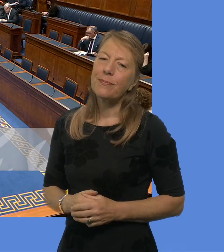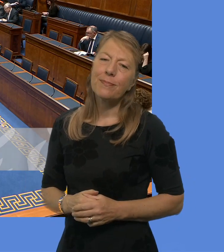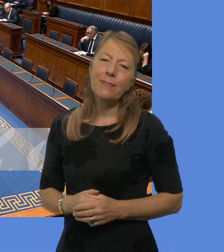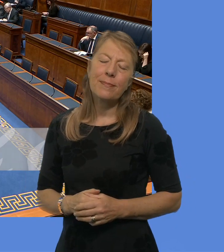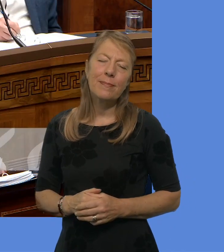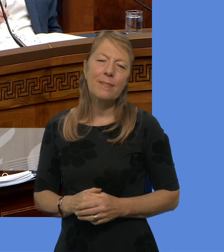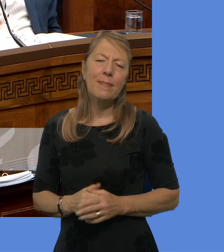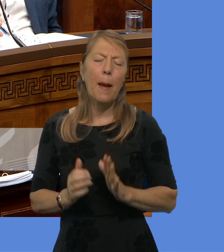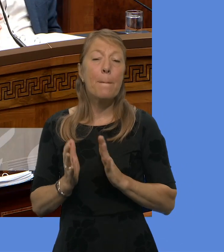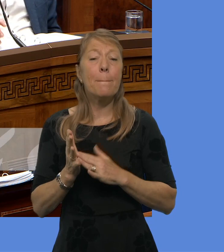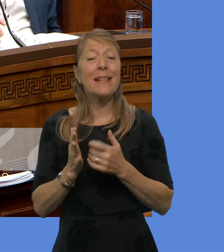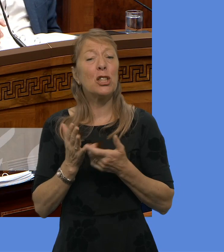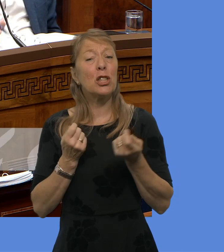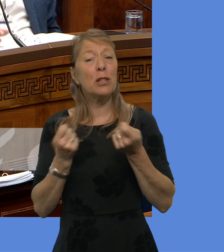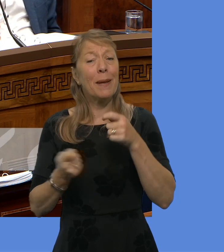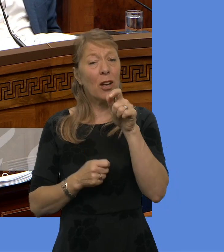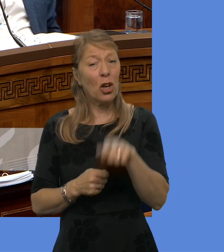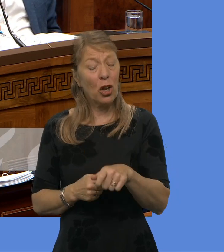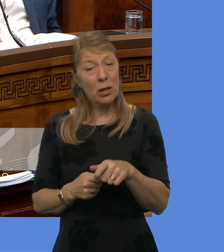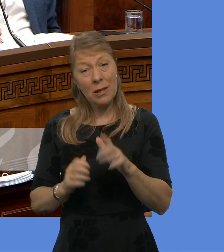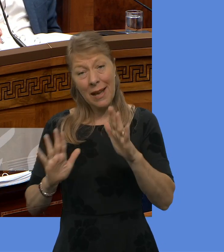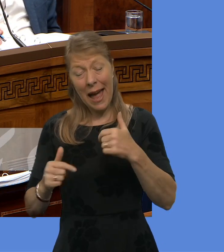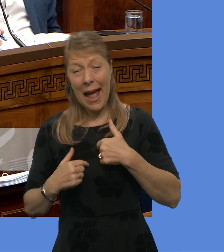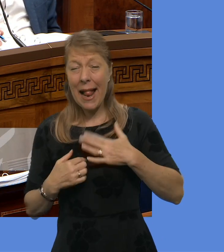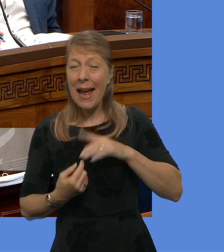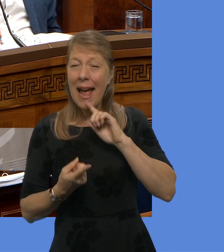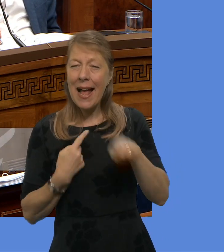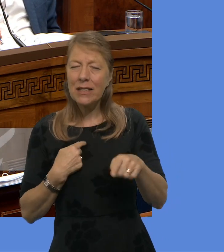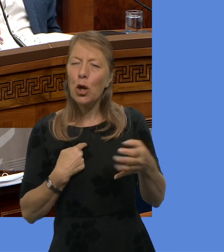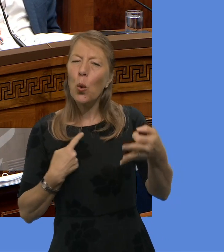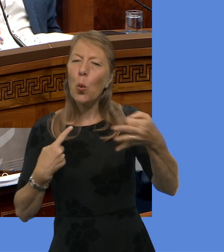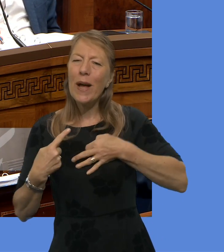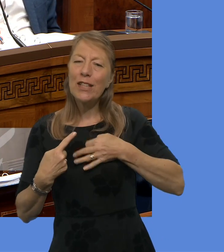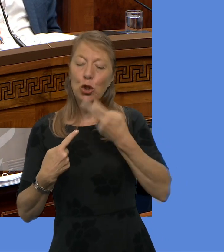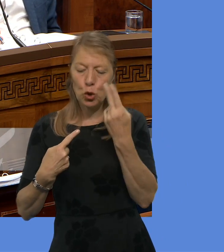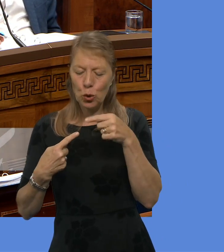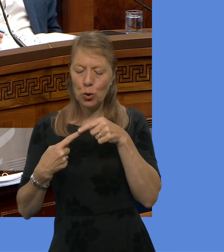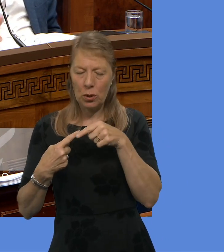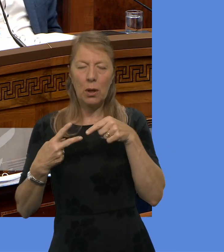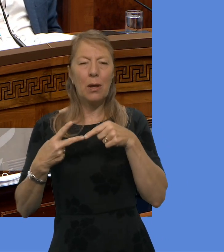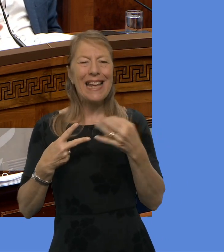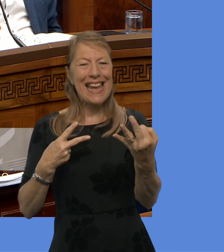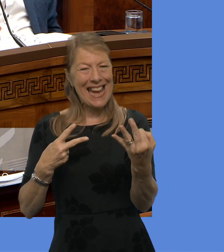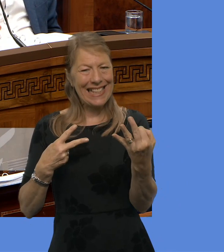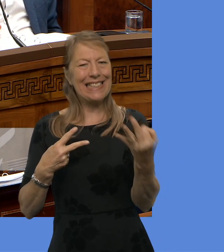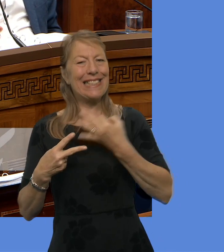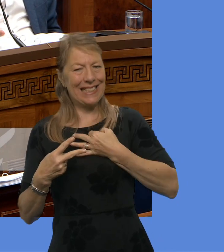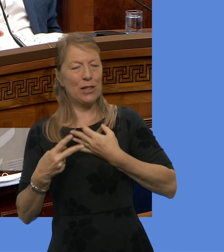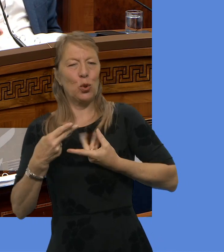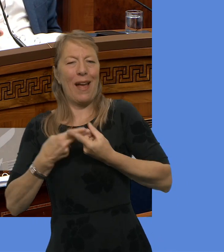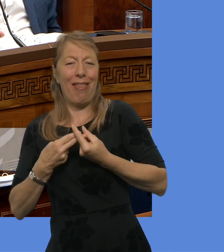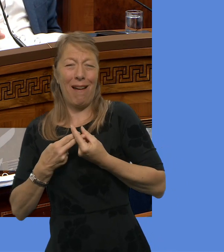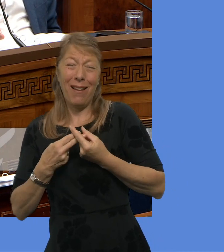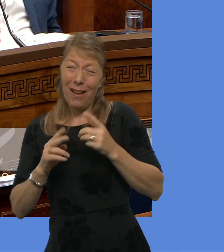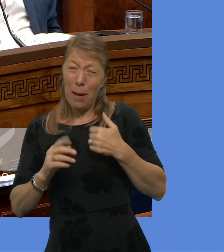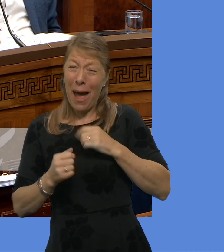Mr Speaker, with your permission, I would like to answer questions 2 and 8 together, and seek your indulgence for what is a slightly longer answer